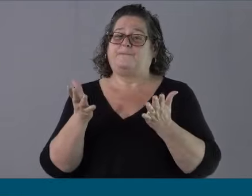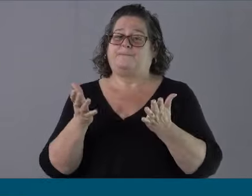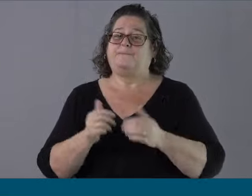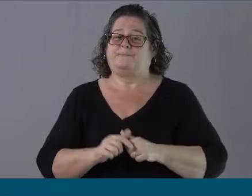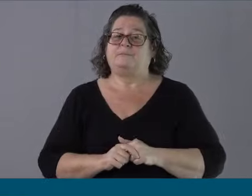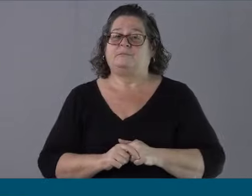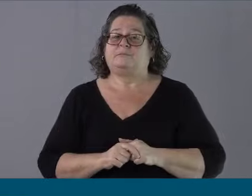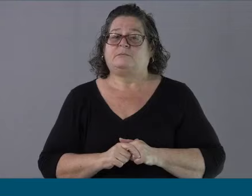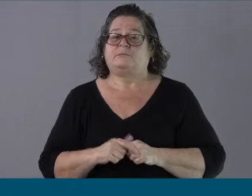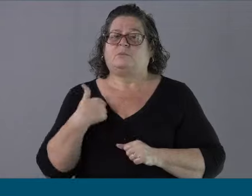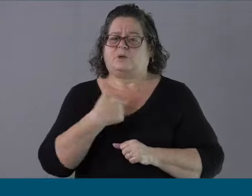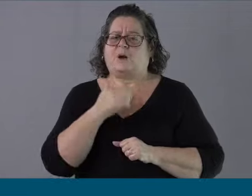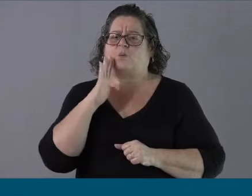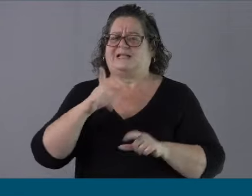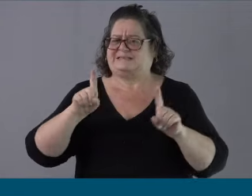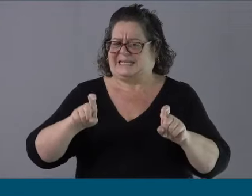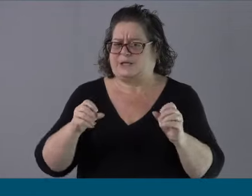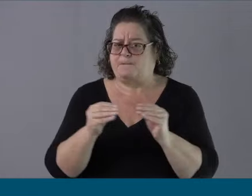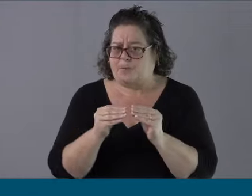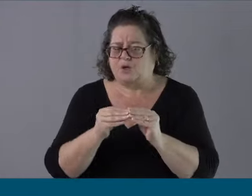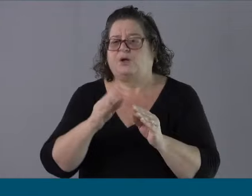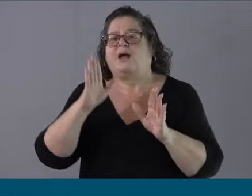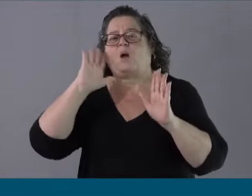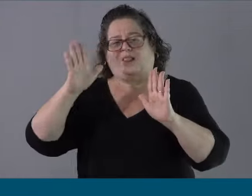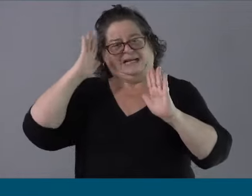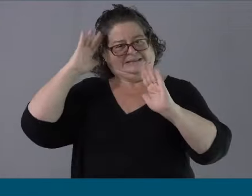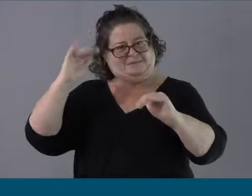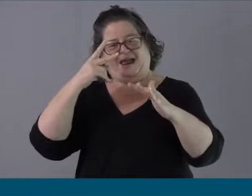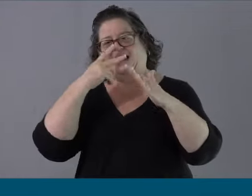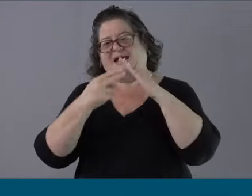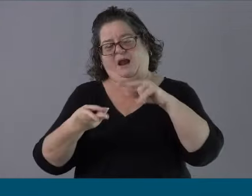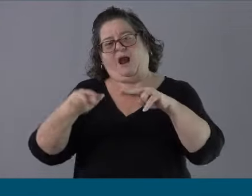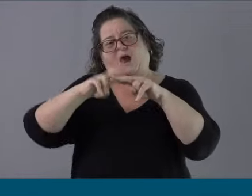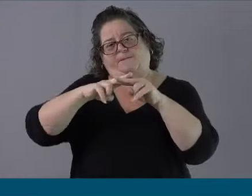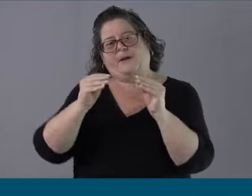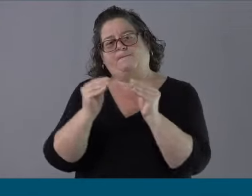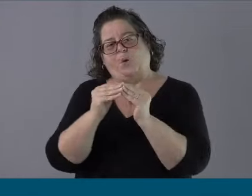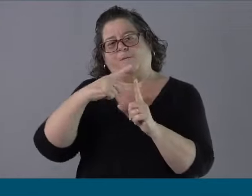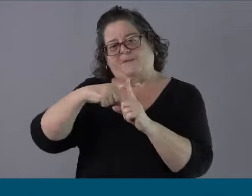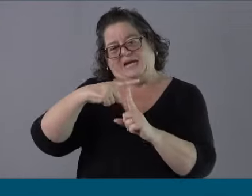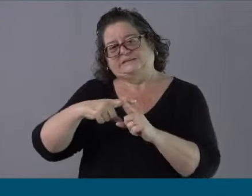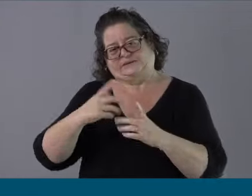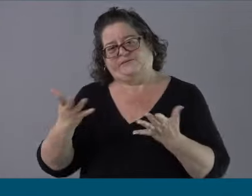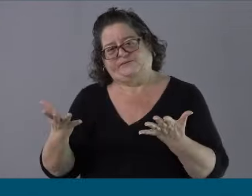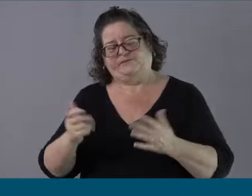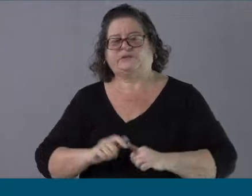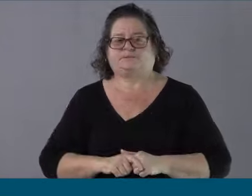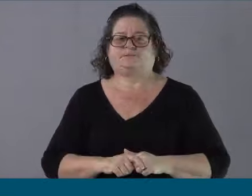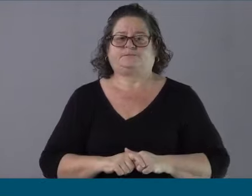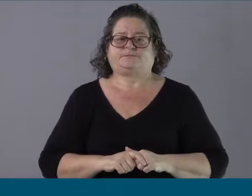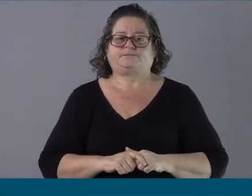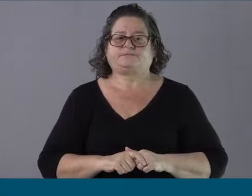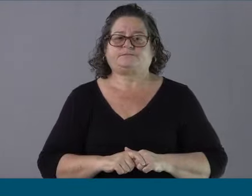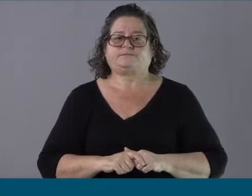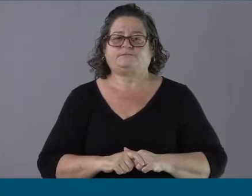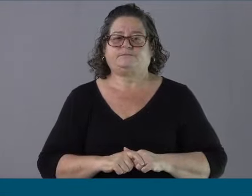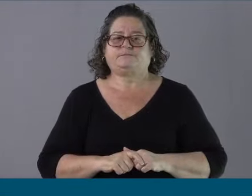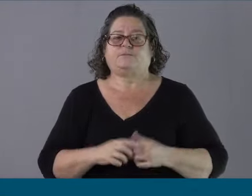testing. We'll give us many more points of knowledge around the state of how we're doing, and we want to see